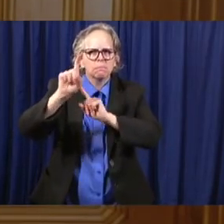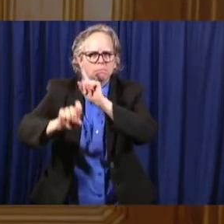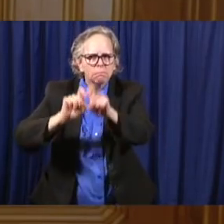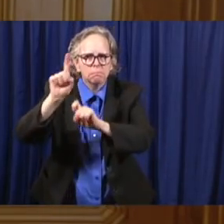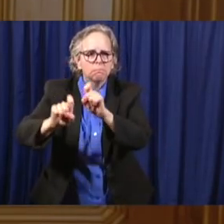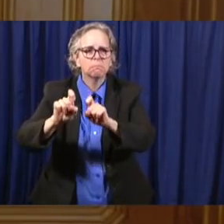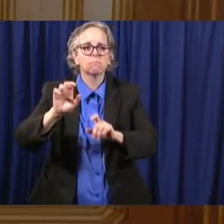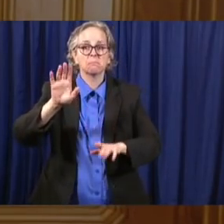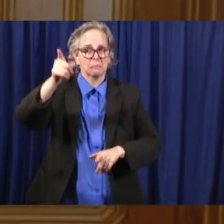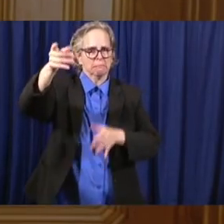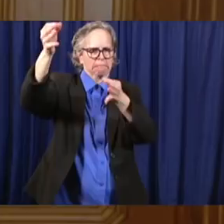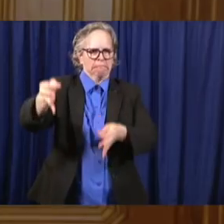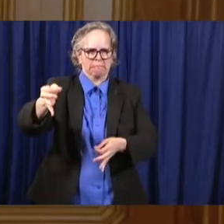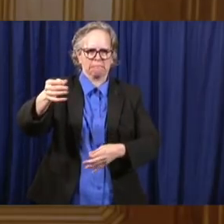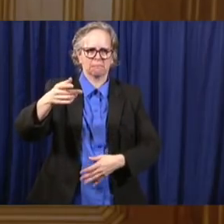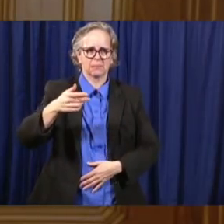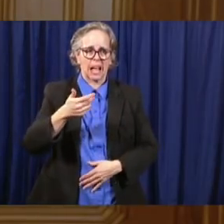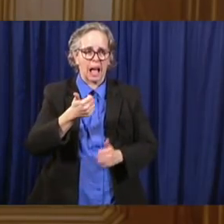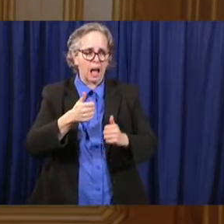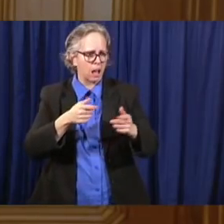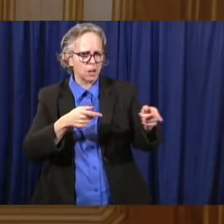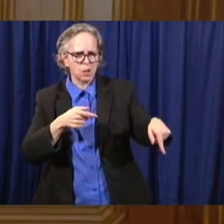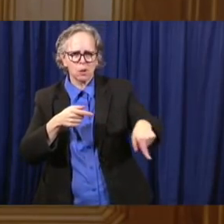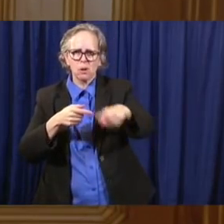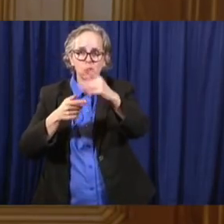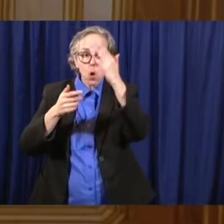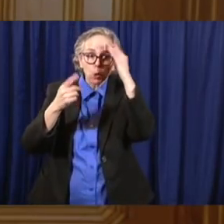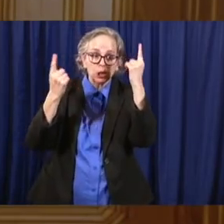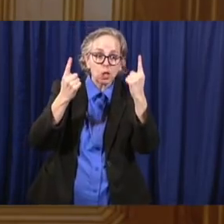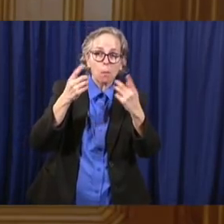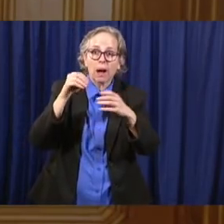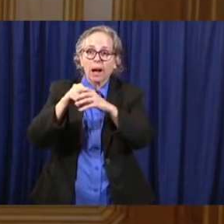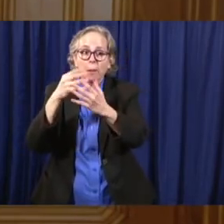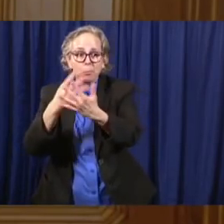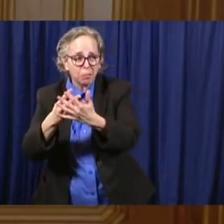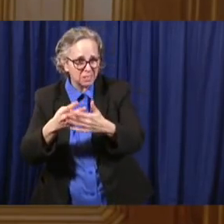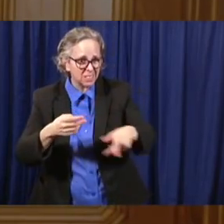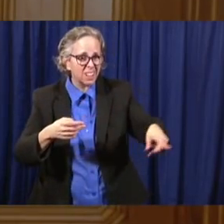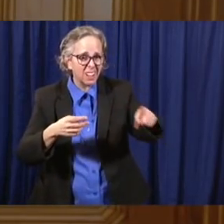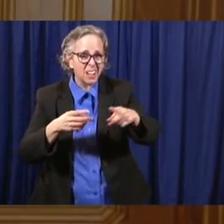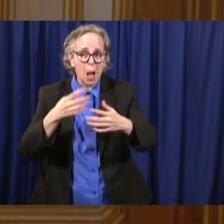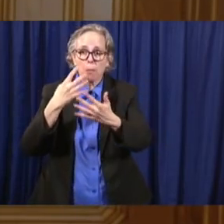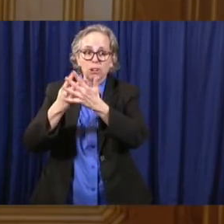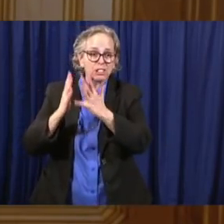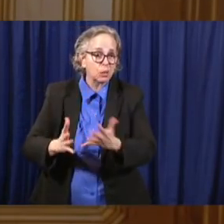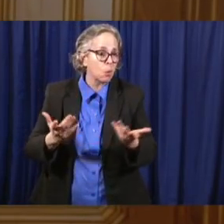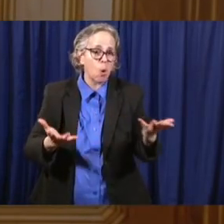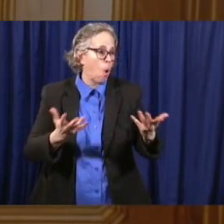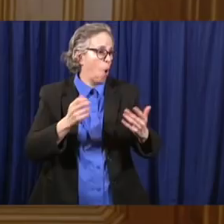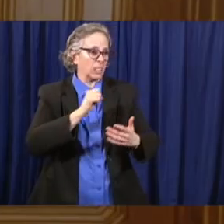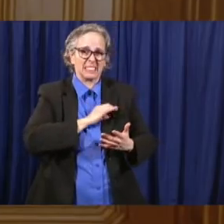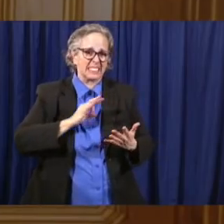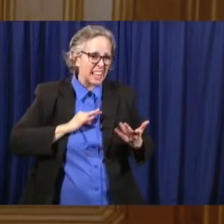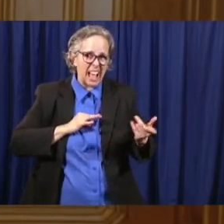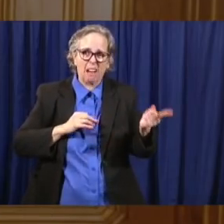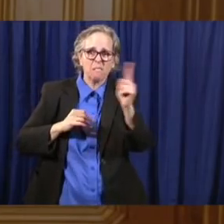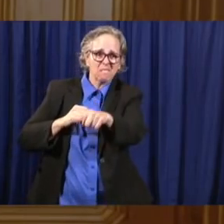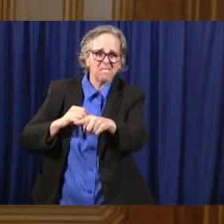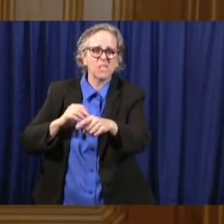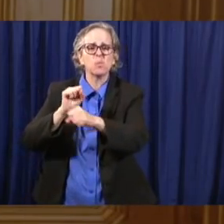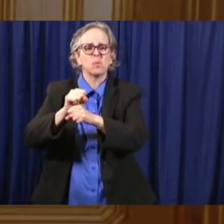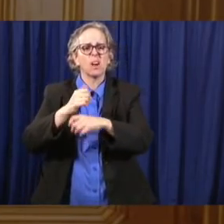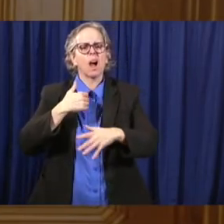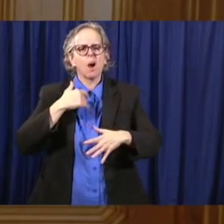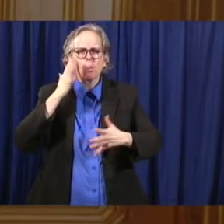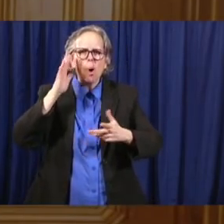in the prison or anyone who has a family member who works in the prison, I continue to ask the director a lot of questions. I have great confidence in her.